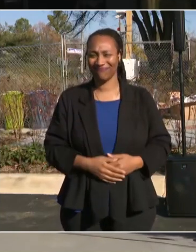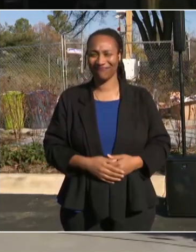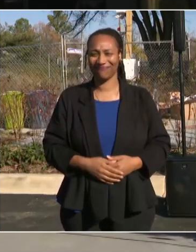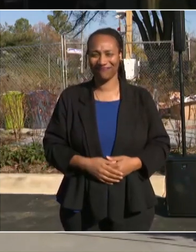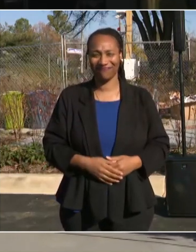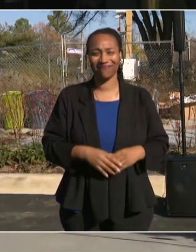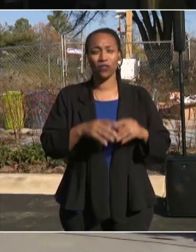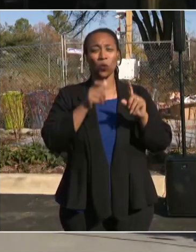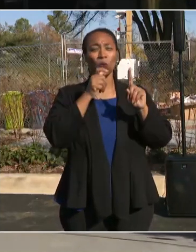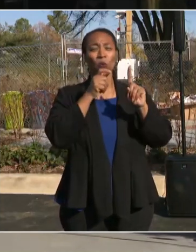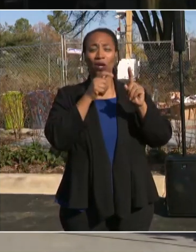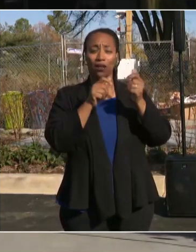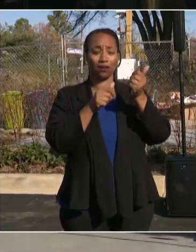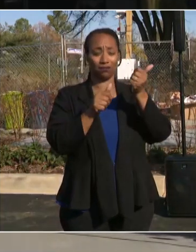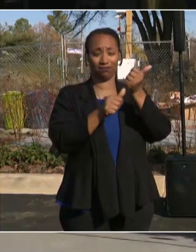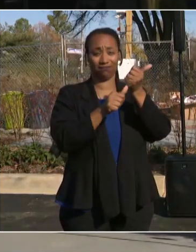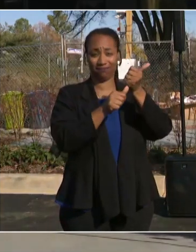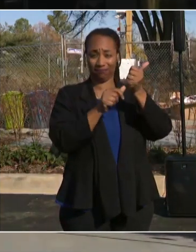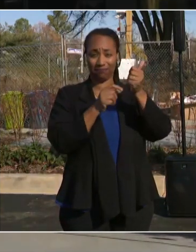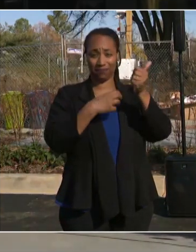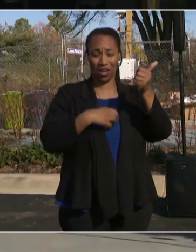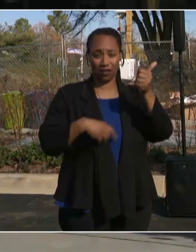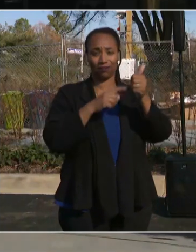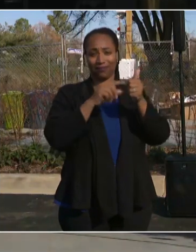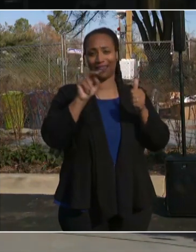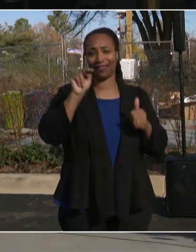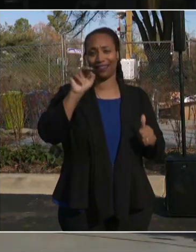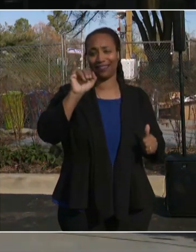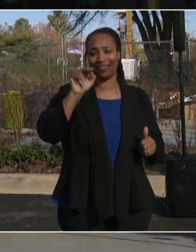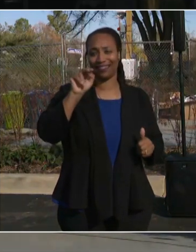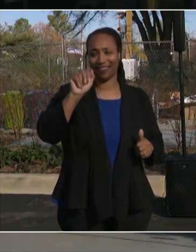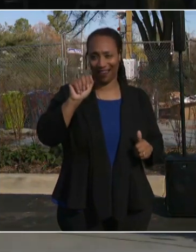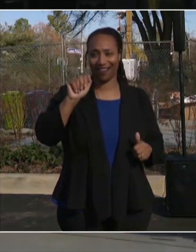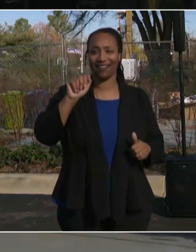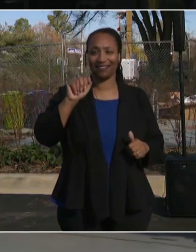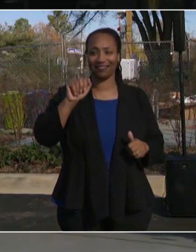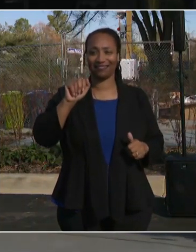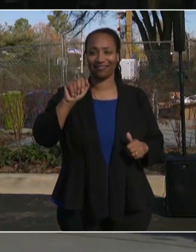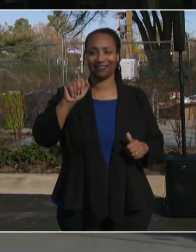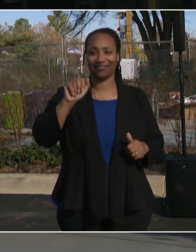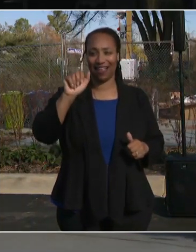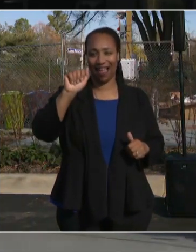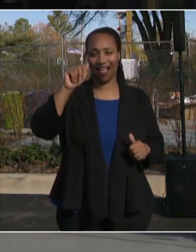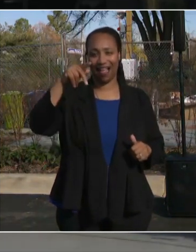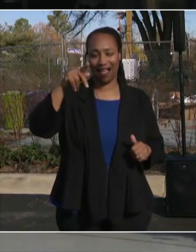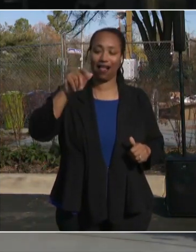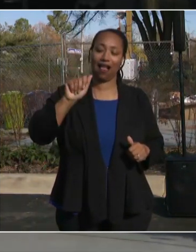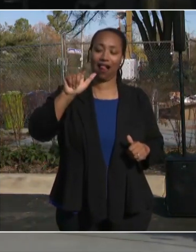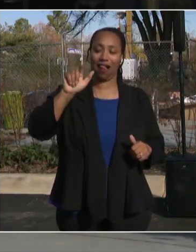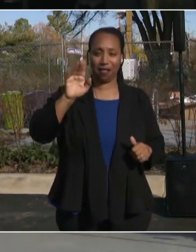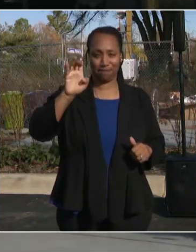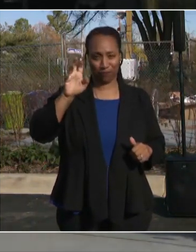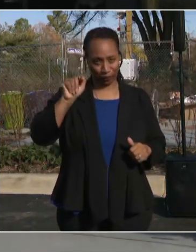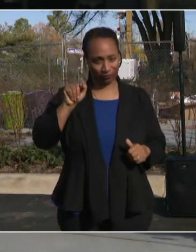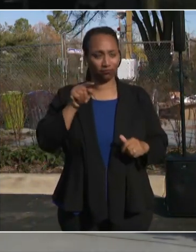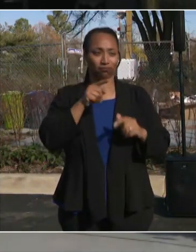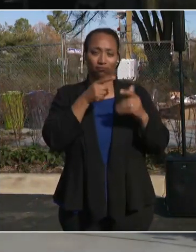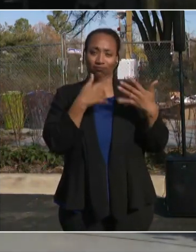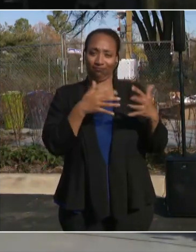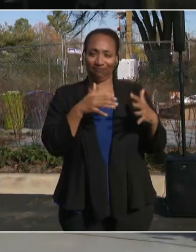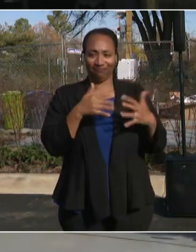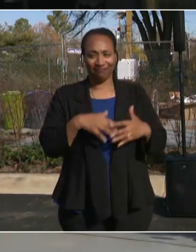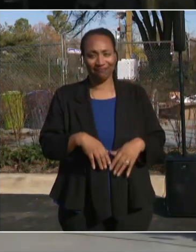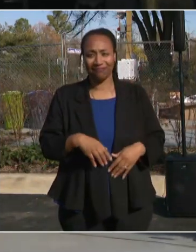to live up to reflect the history of Berry Farm, a home for